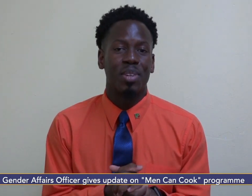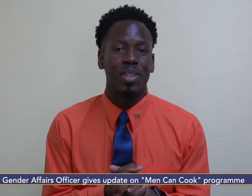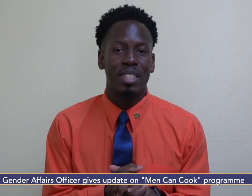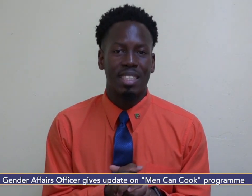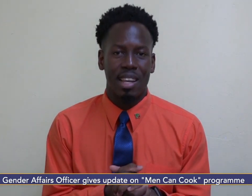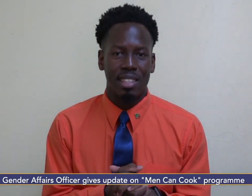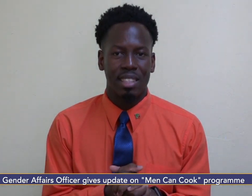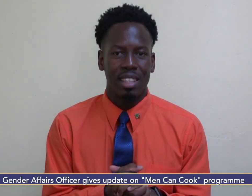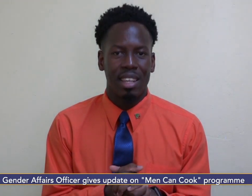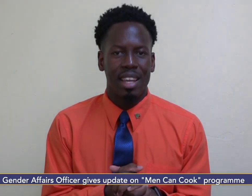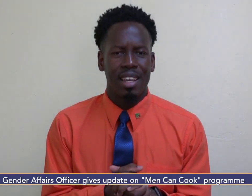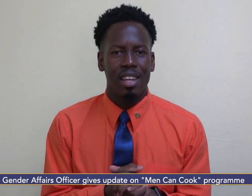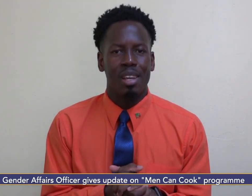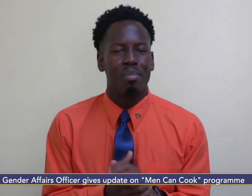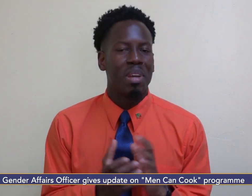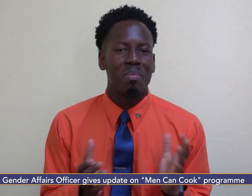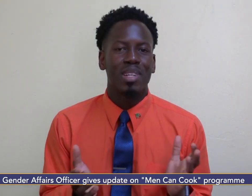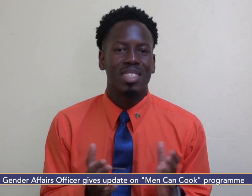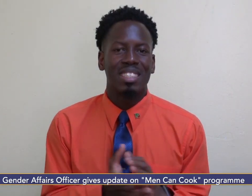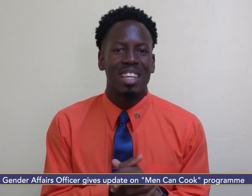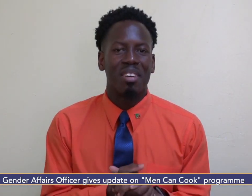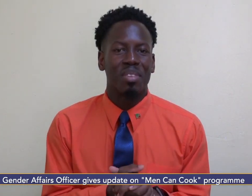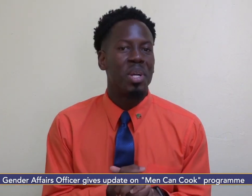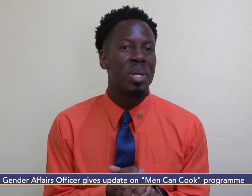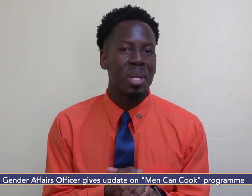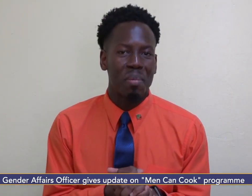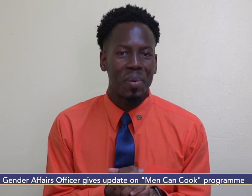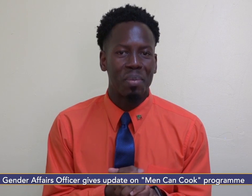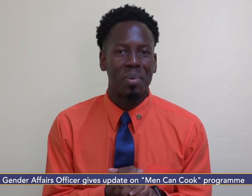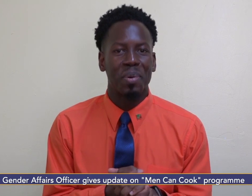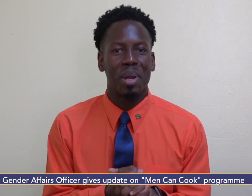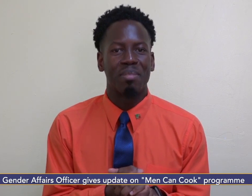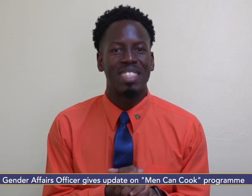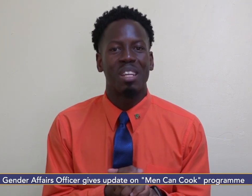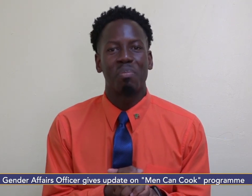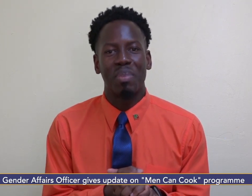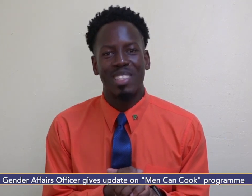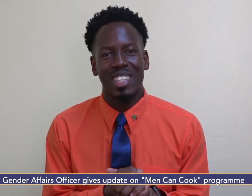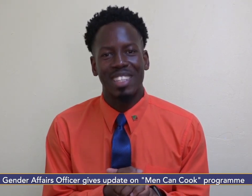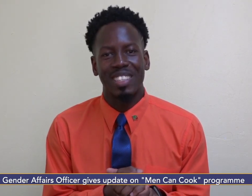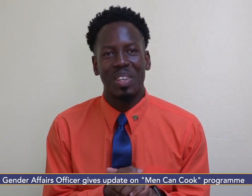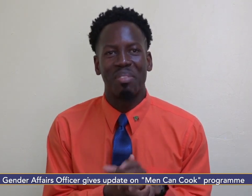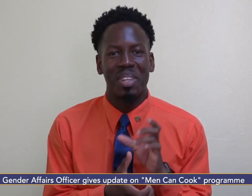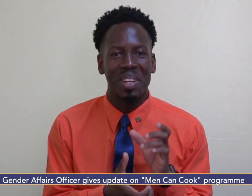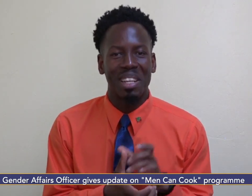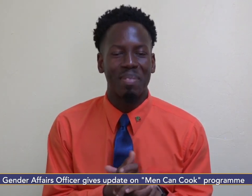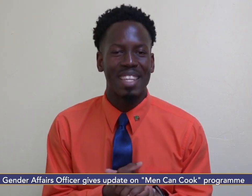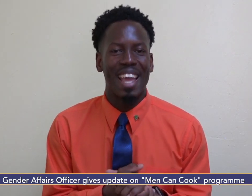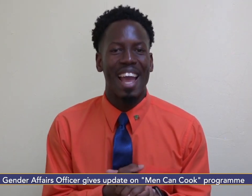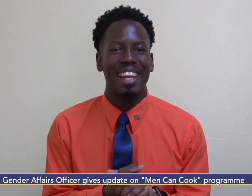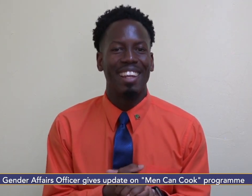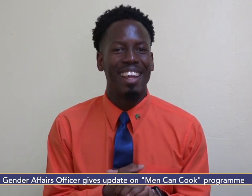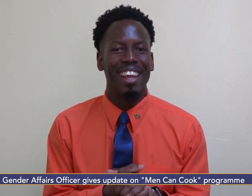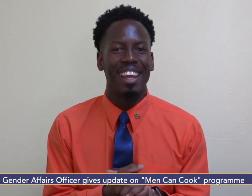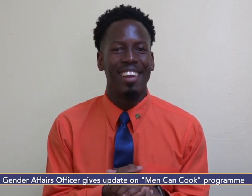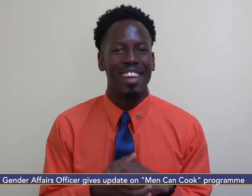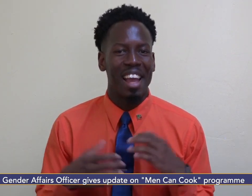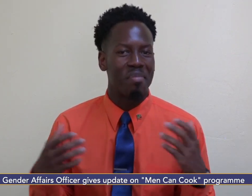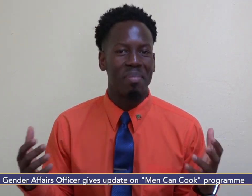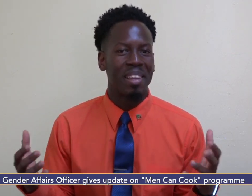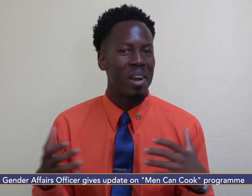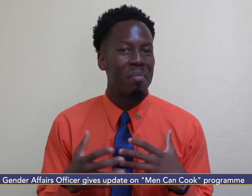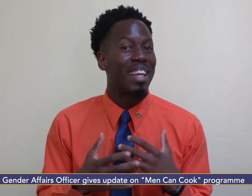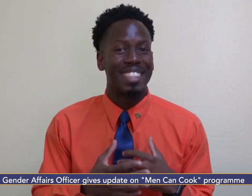been off to a good start. Many persons have heard about the programme, seeing pictures or video clips and they